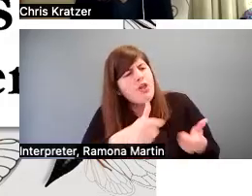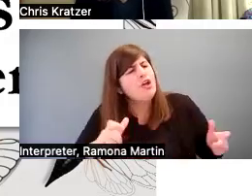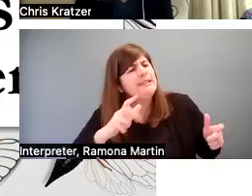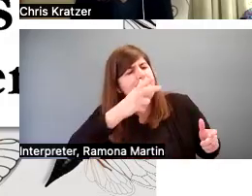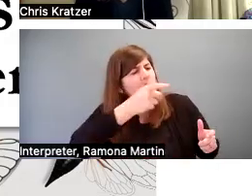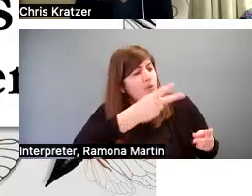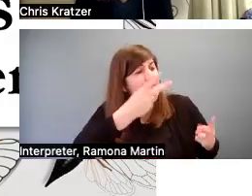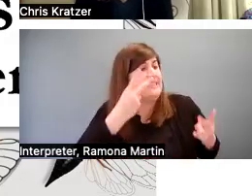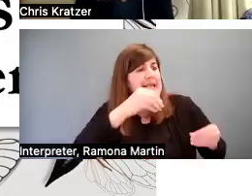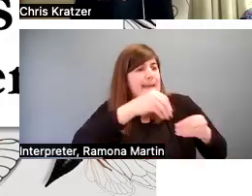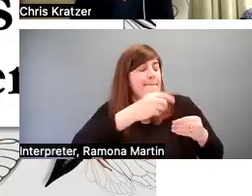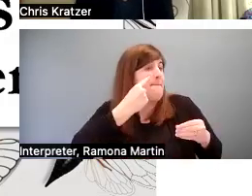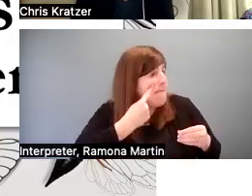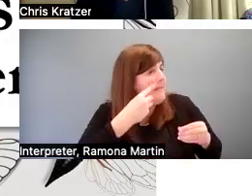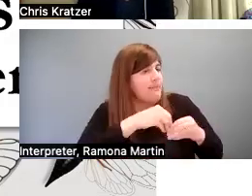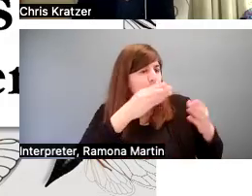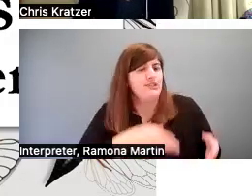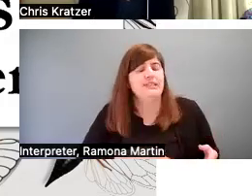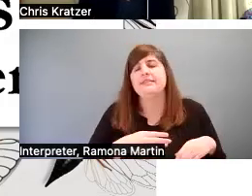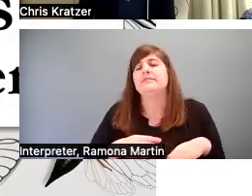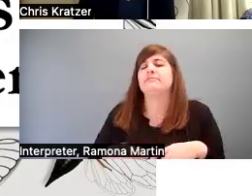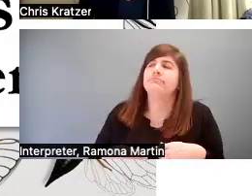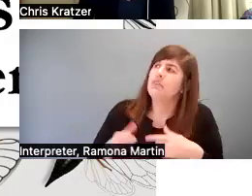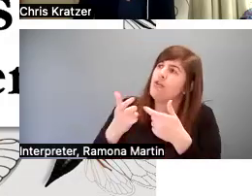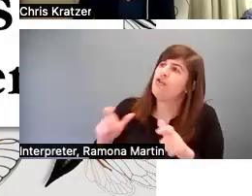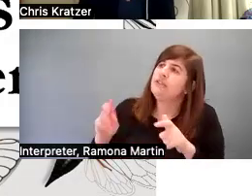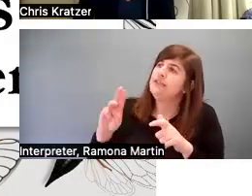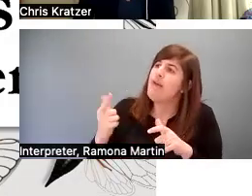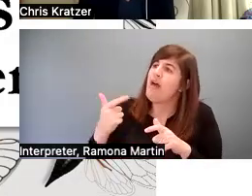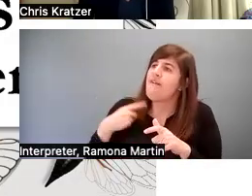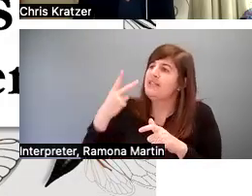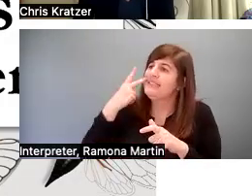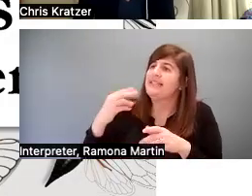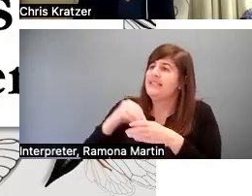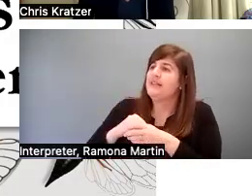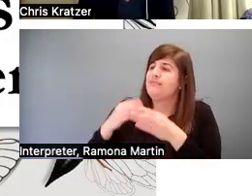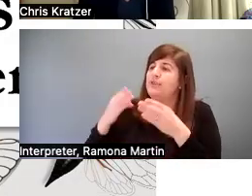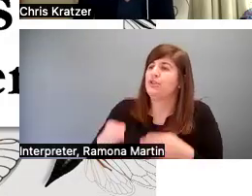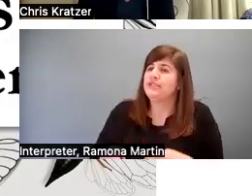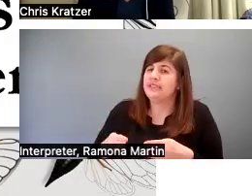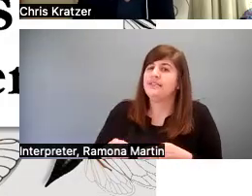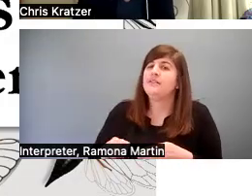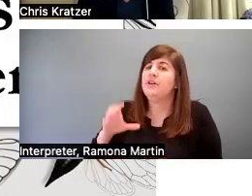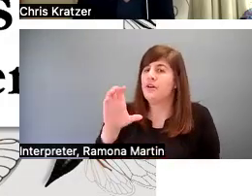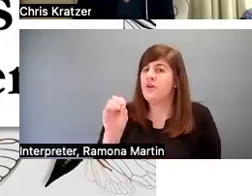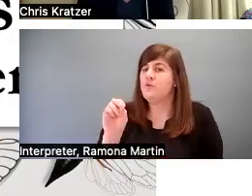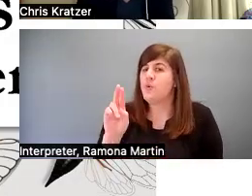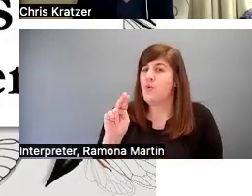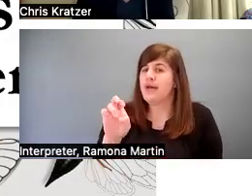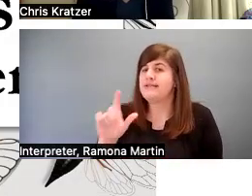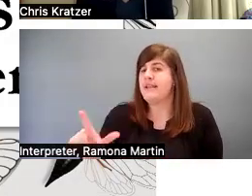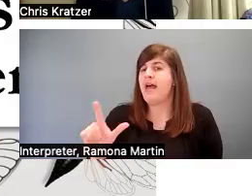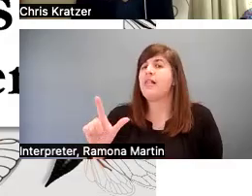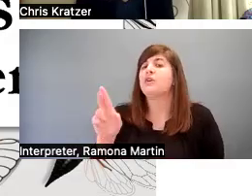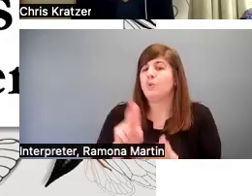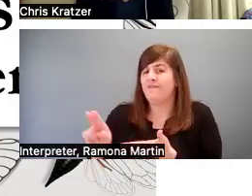seen in person? The largest bug I've seen in person was at the Cornell University Insect